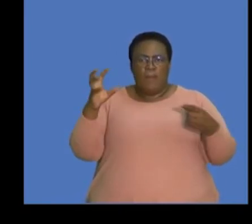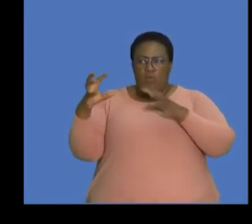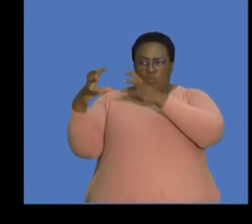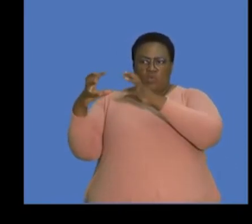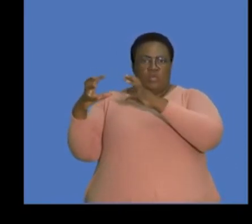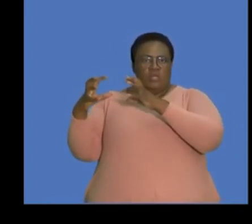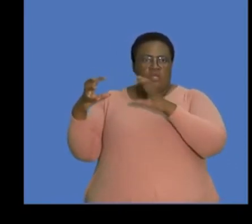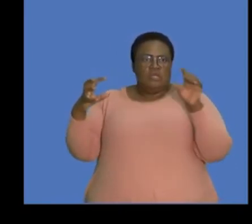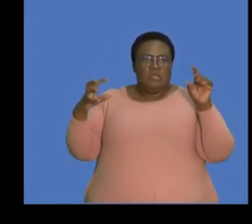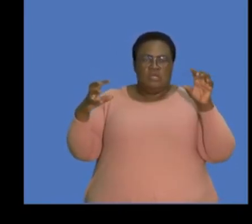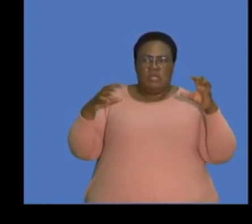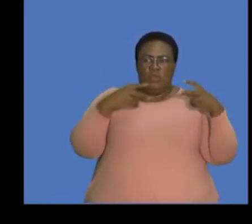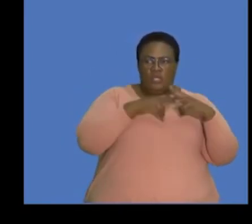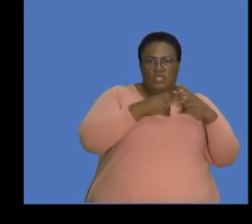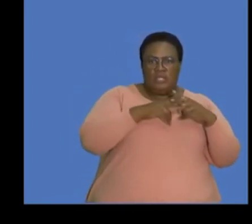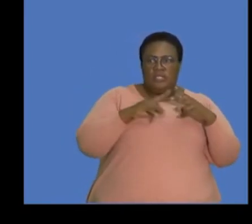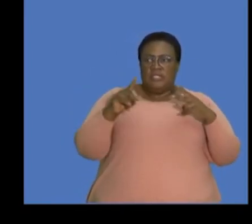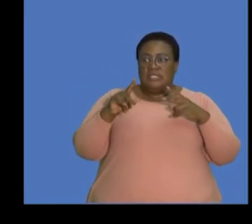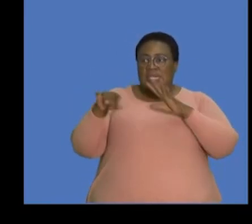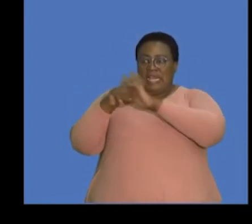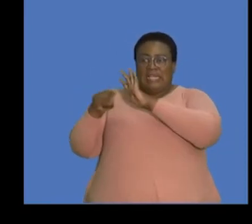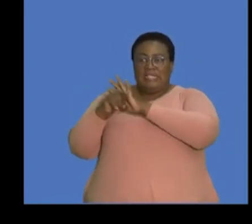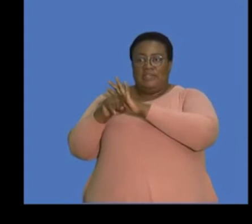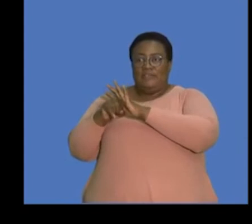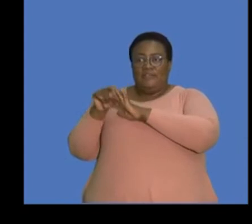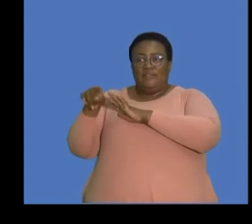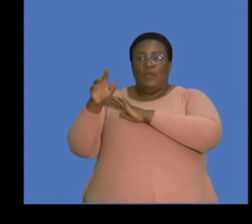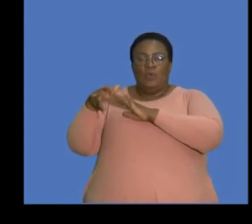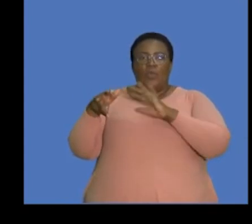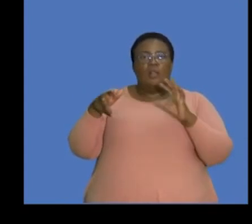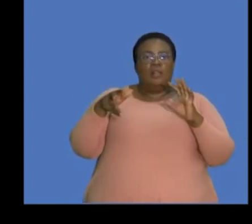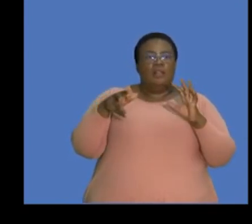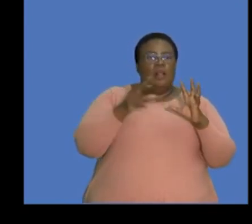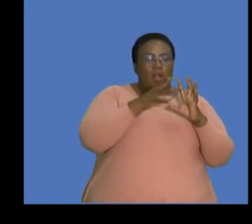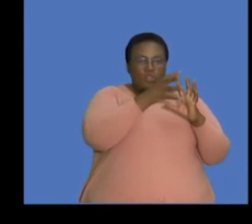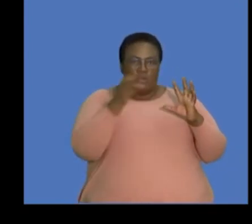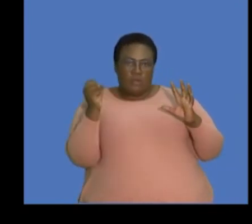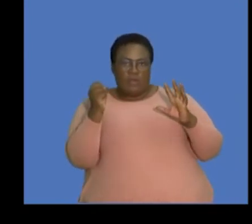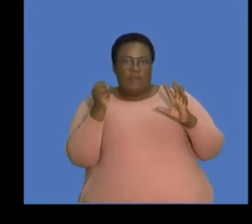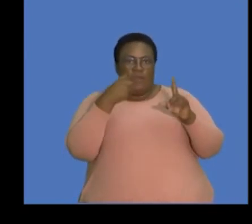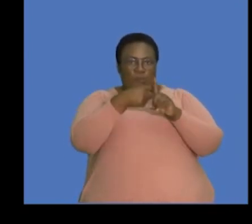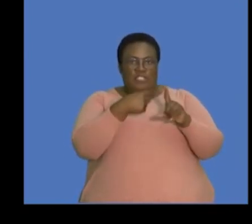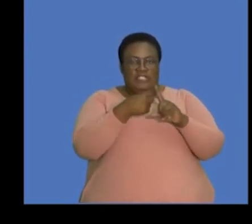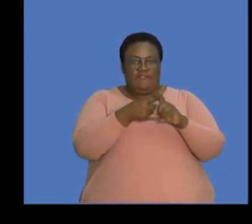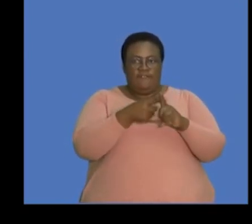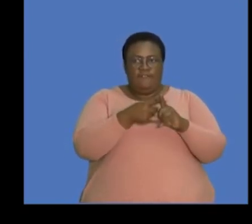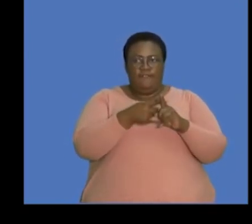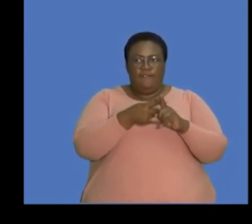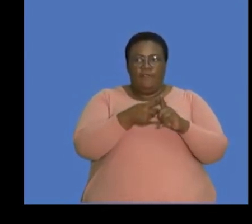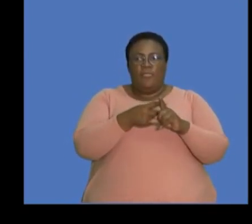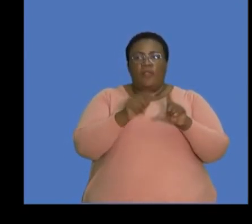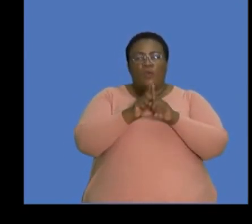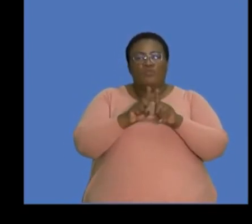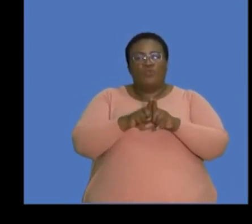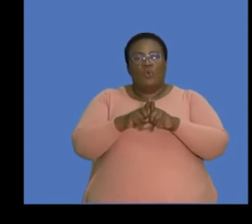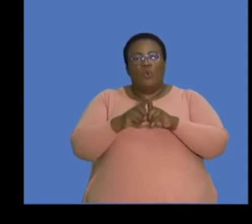the negative charges on the balloon will actually attract the positive on the jersey, while at the same time repelling